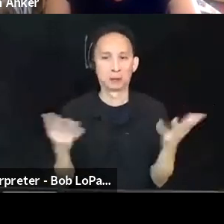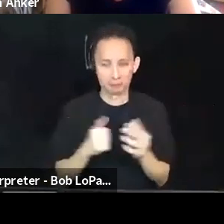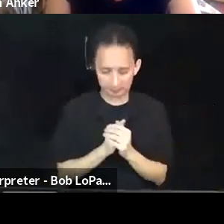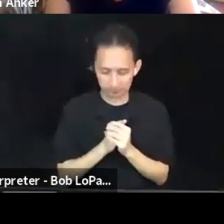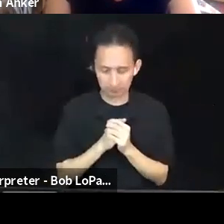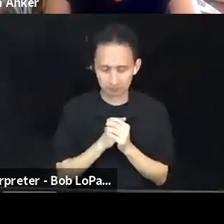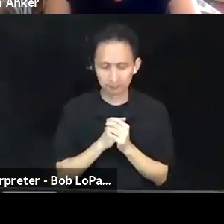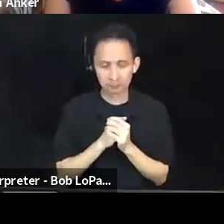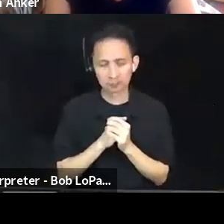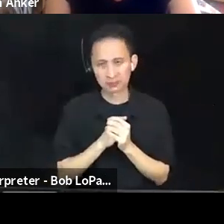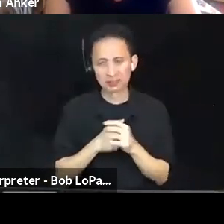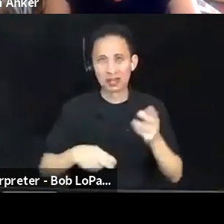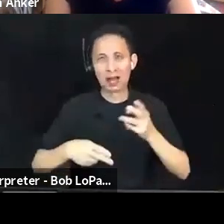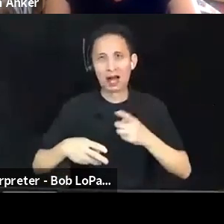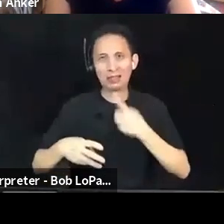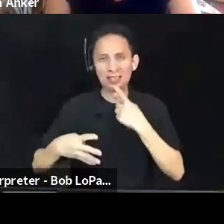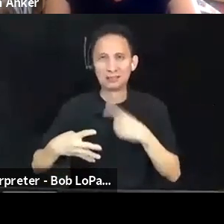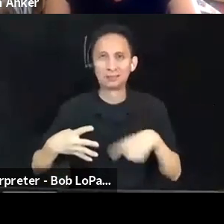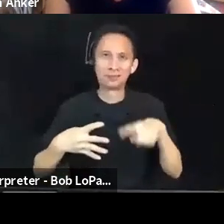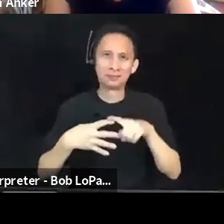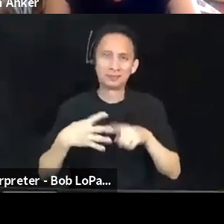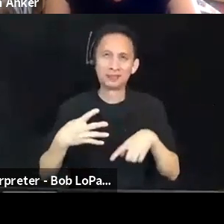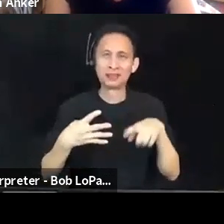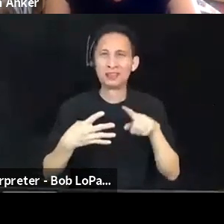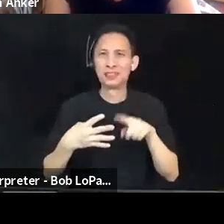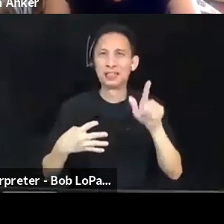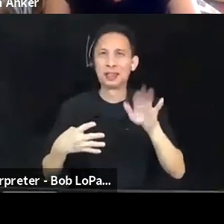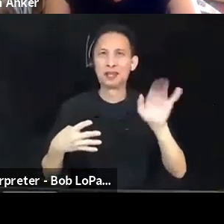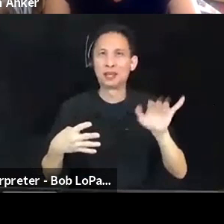on what I'll call Libby's term in her own work.